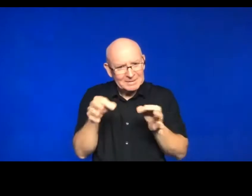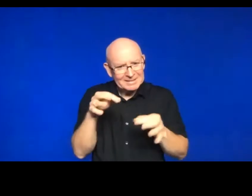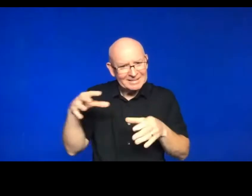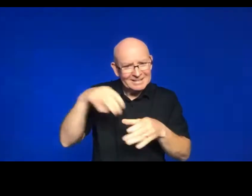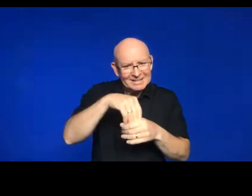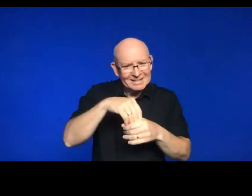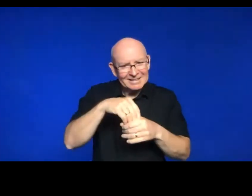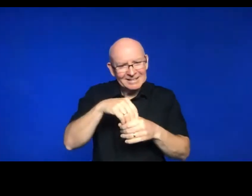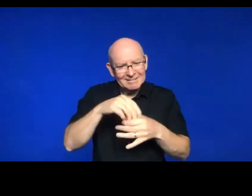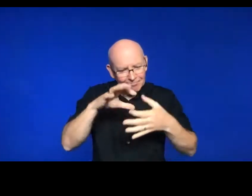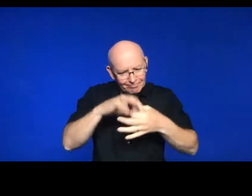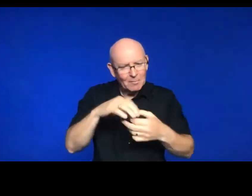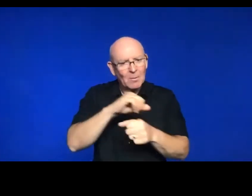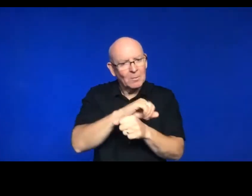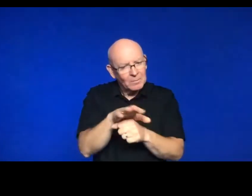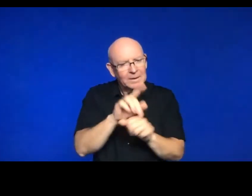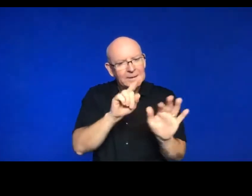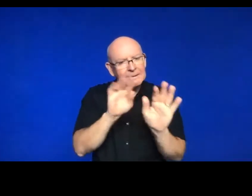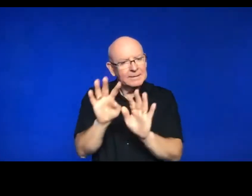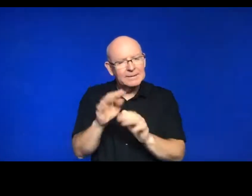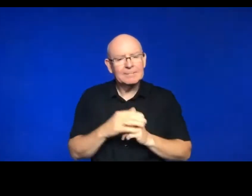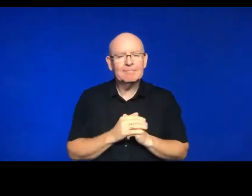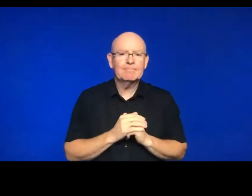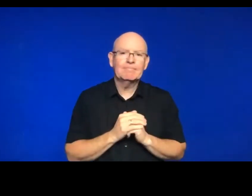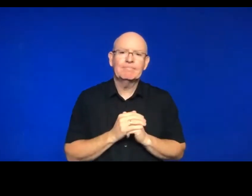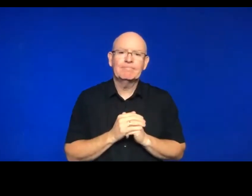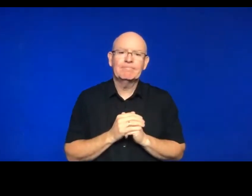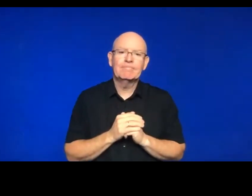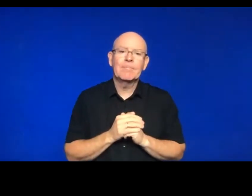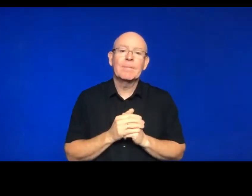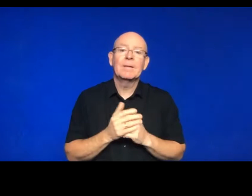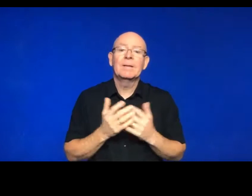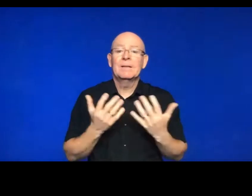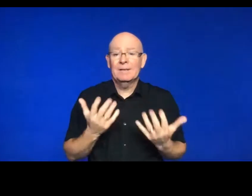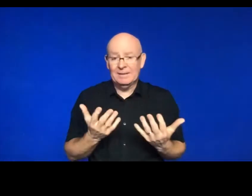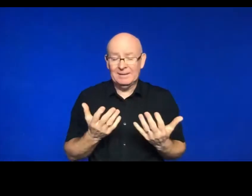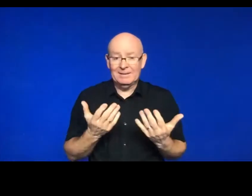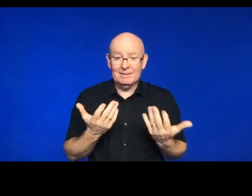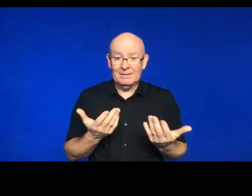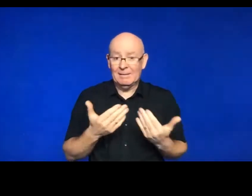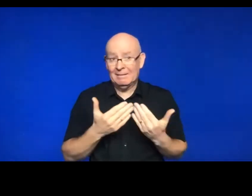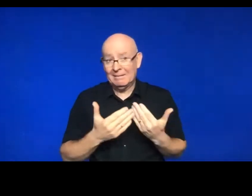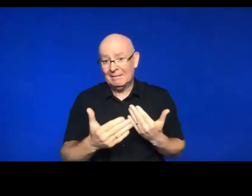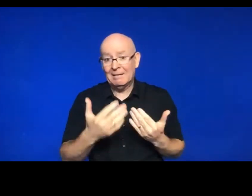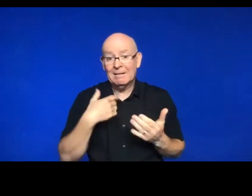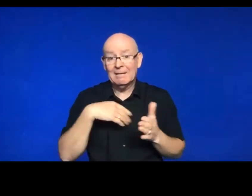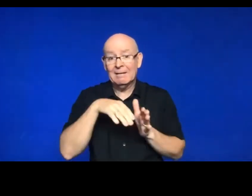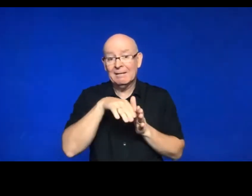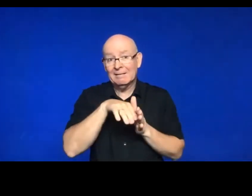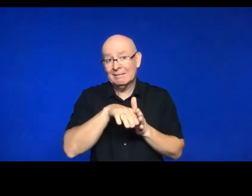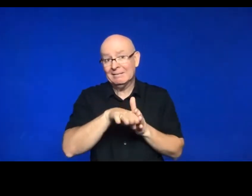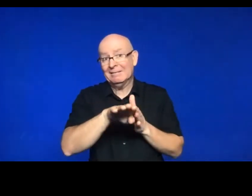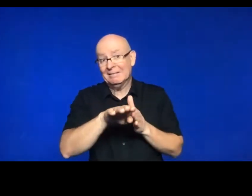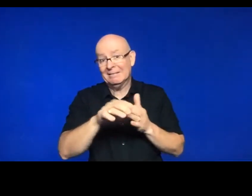Now, if we go into the recovery phase, and we really need to start thinking tremendously in the